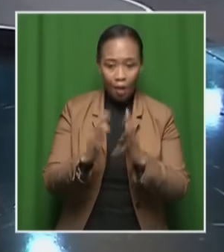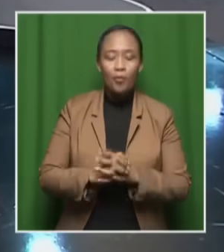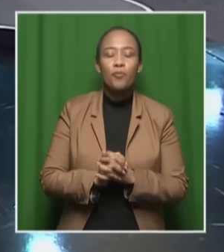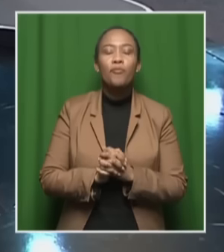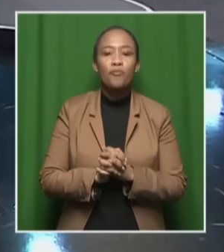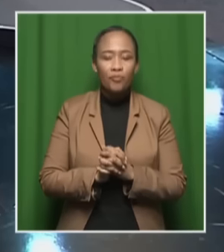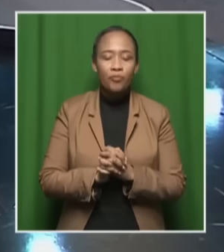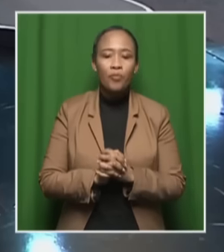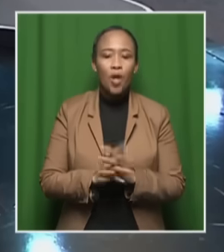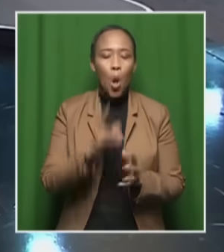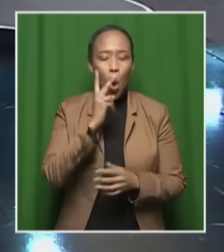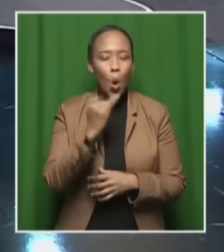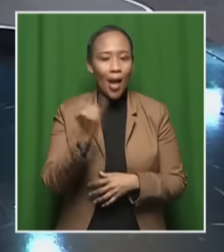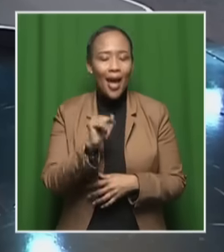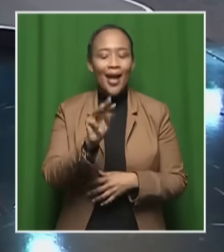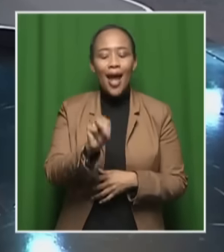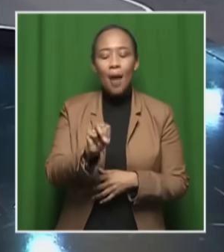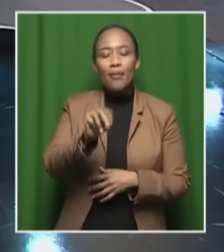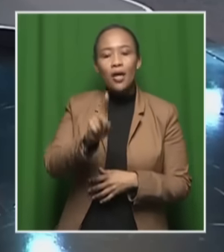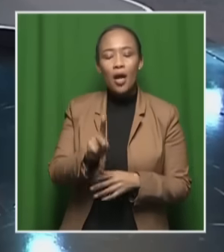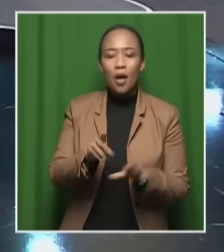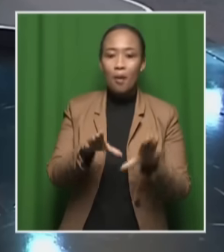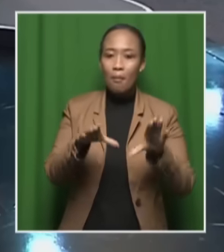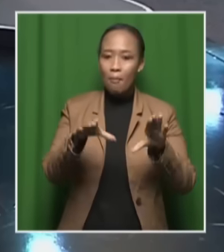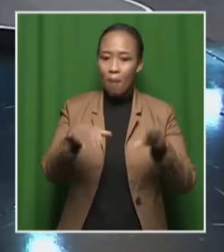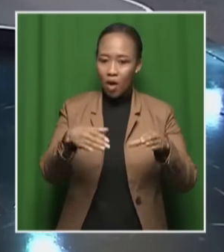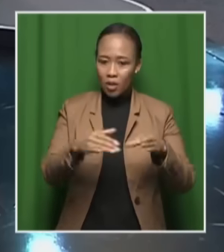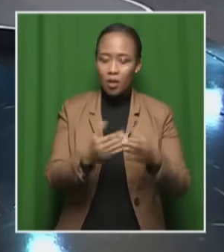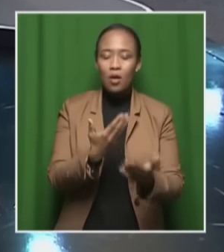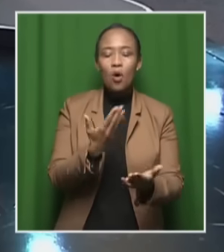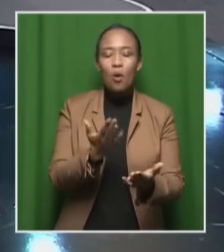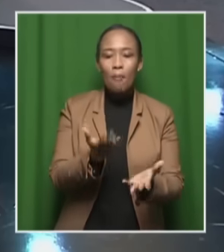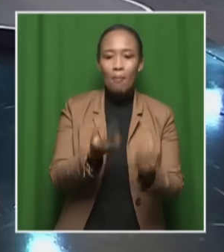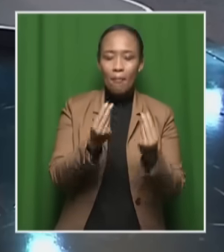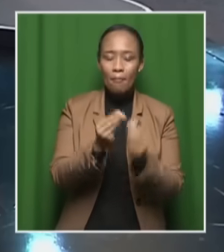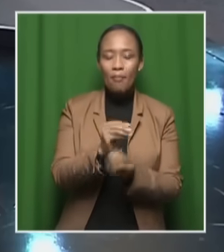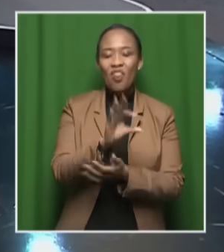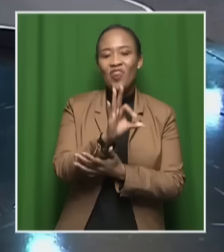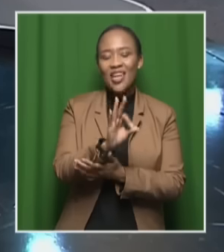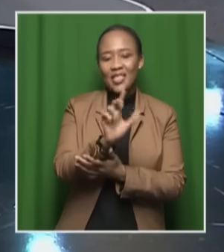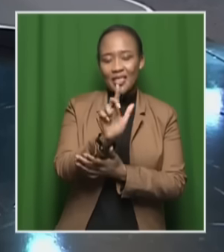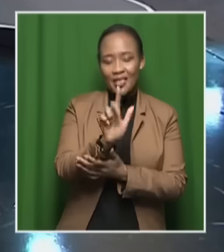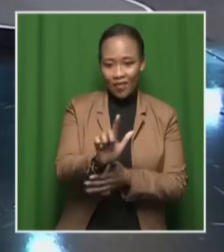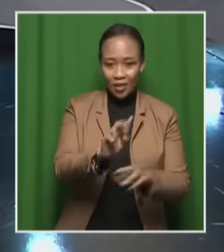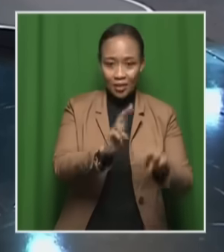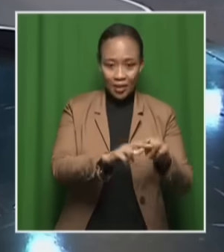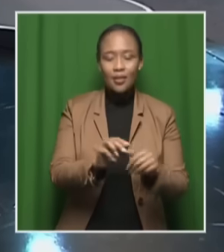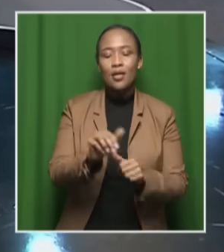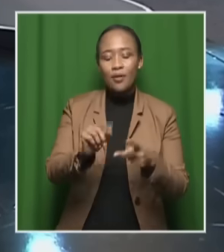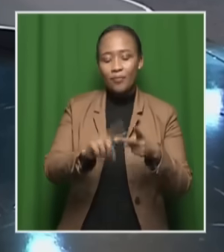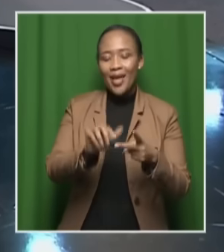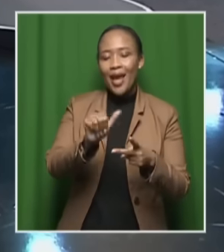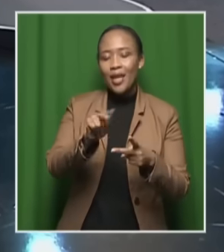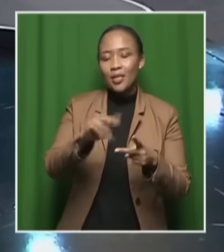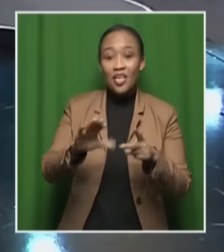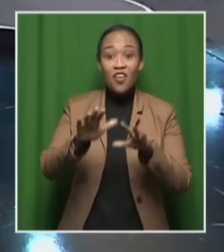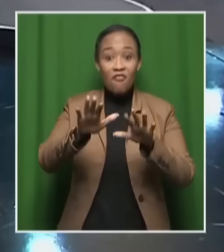it seems like the MK party could attract about 37 of the 80, ANC